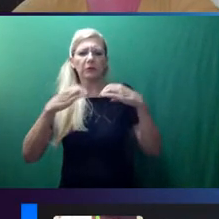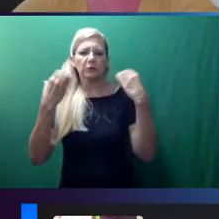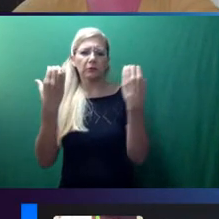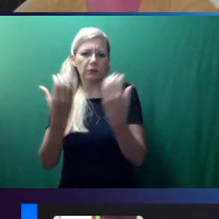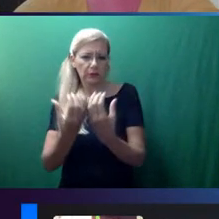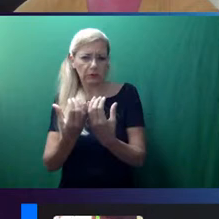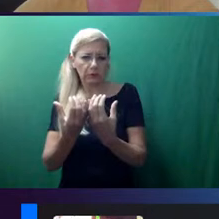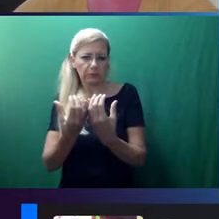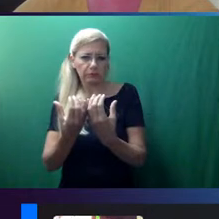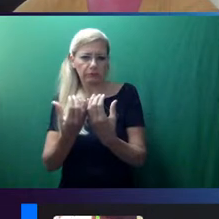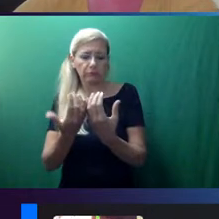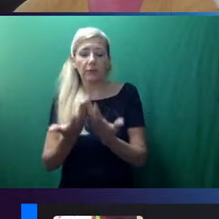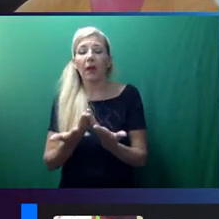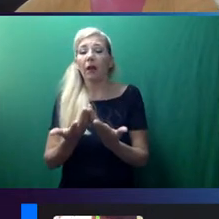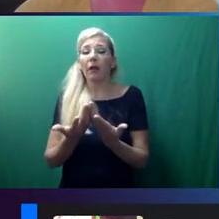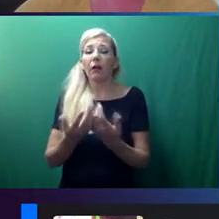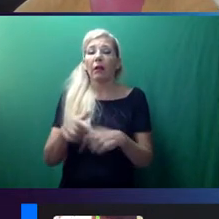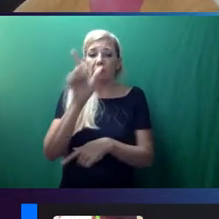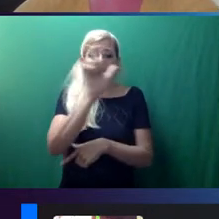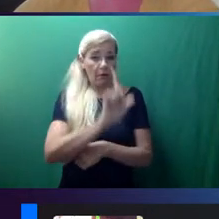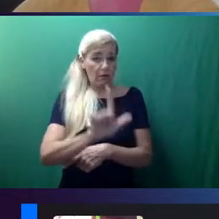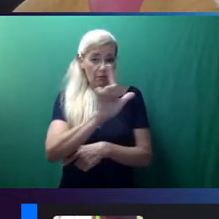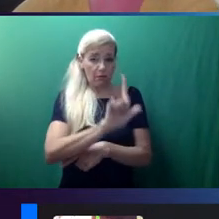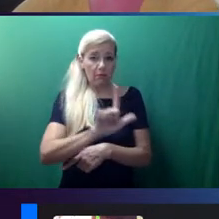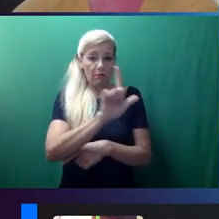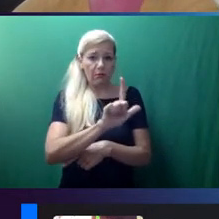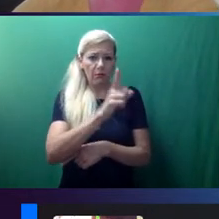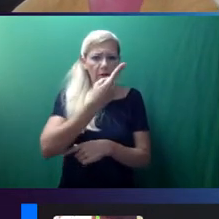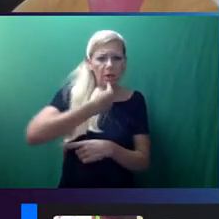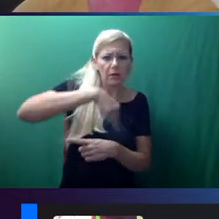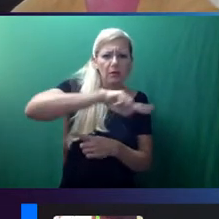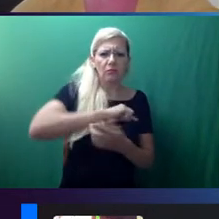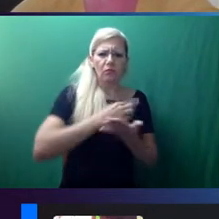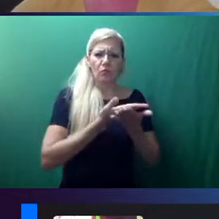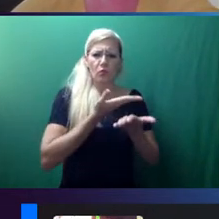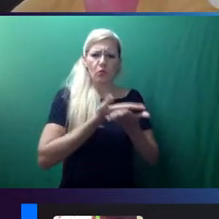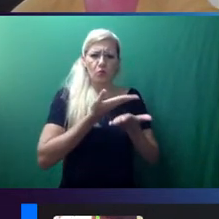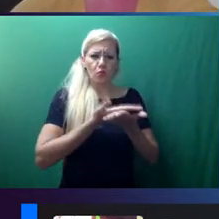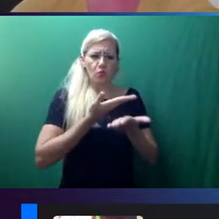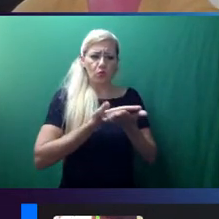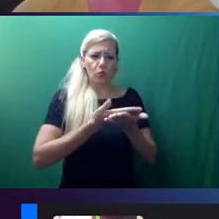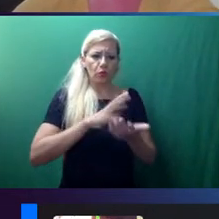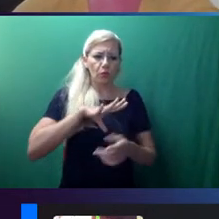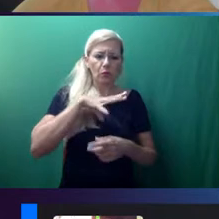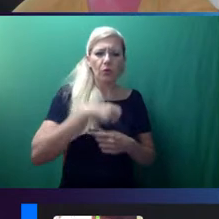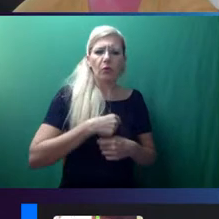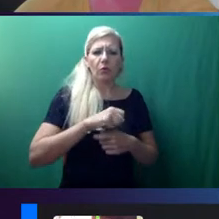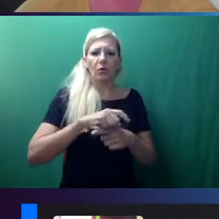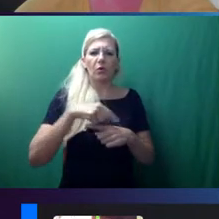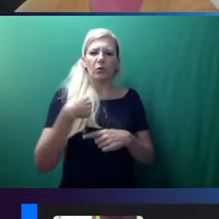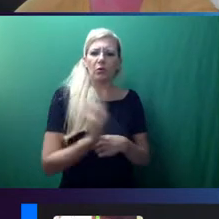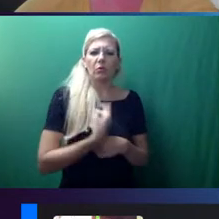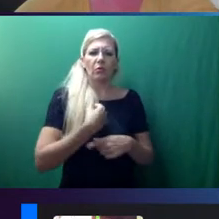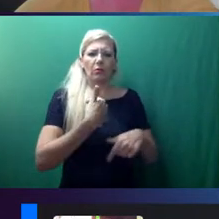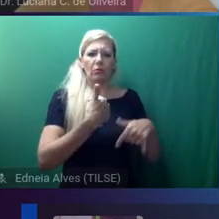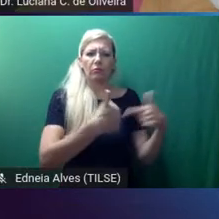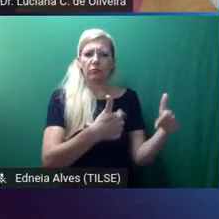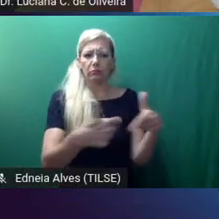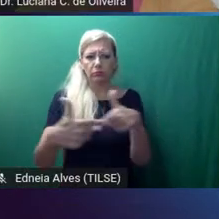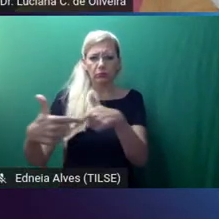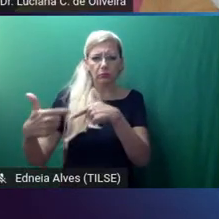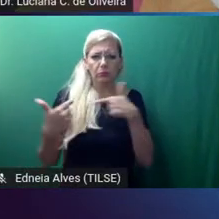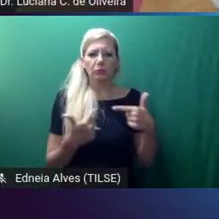What literature have you studied and cited in your work? So those of you who were scholars in